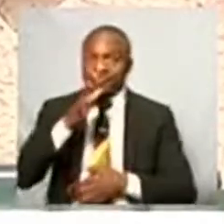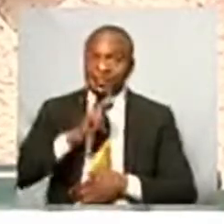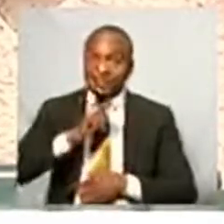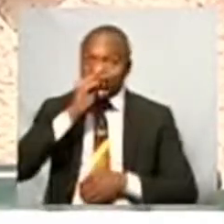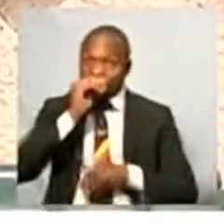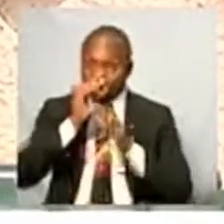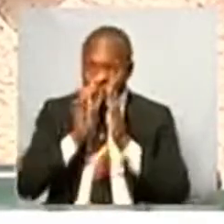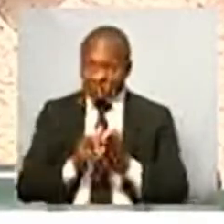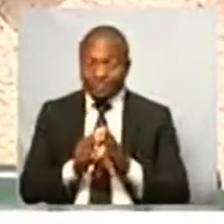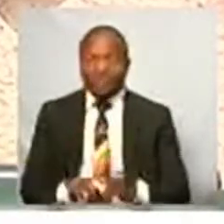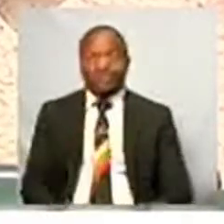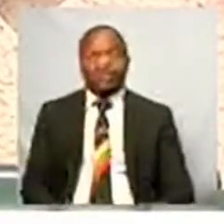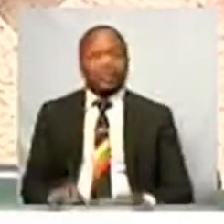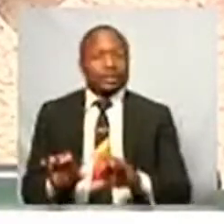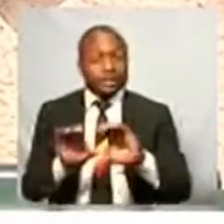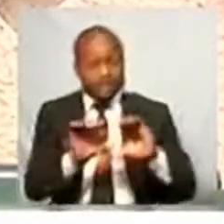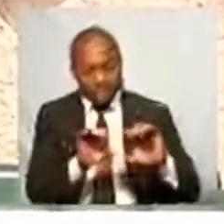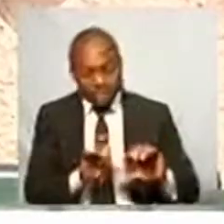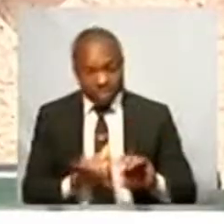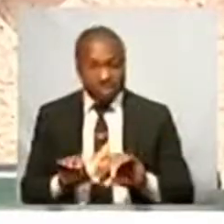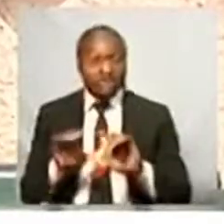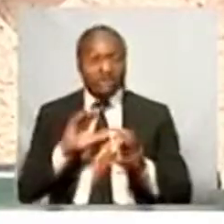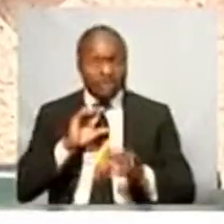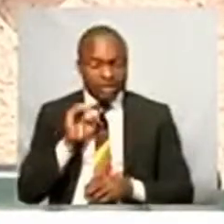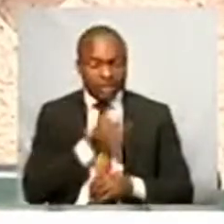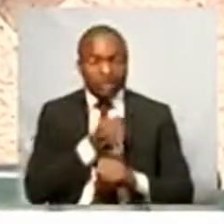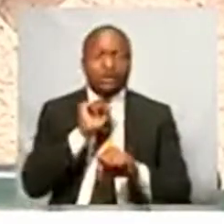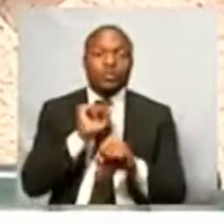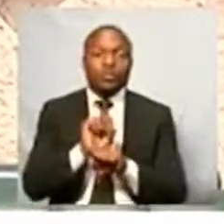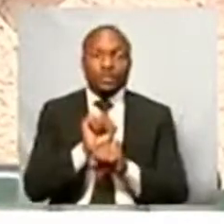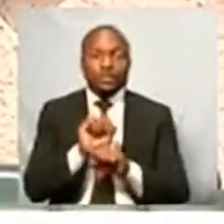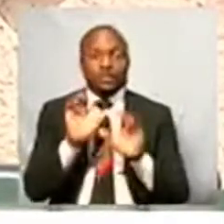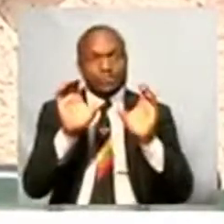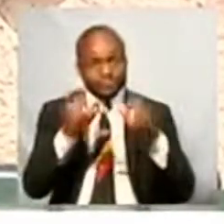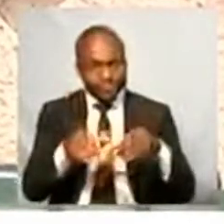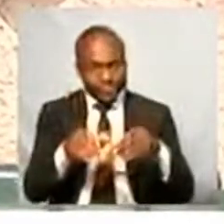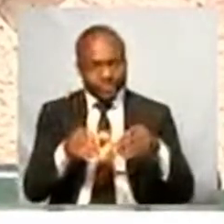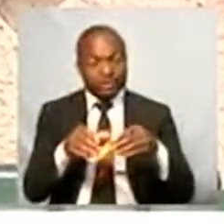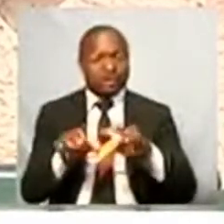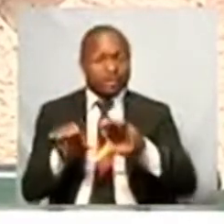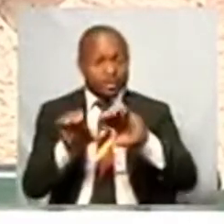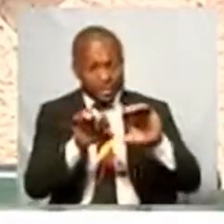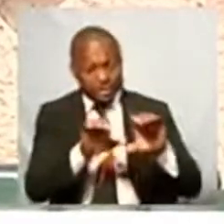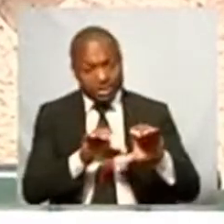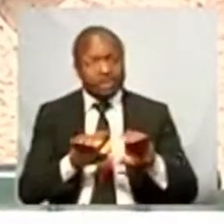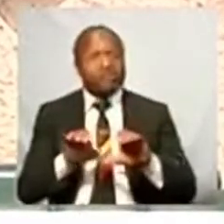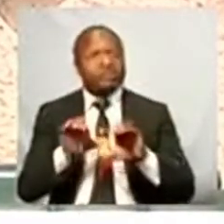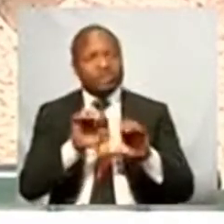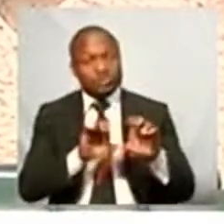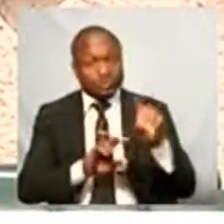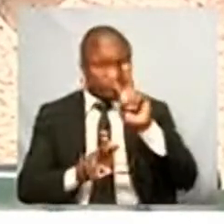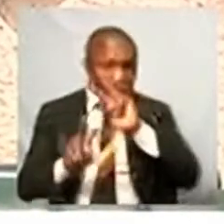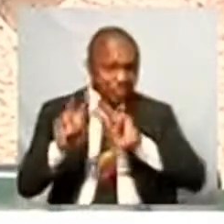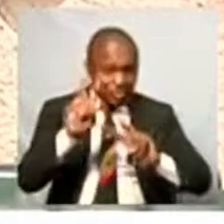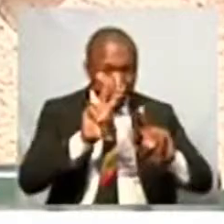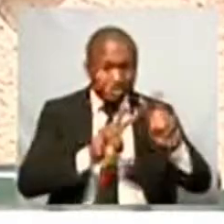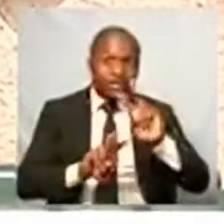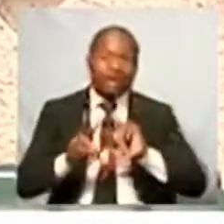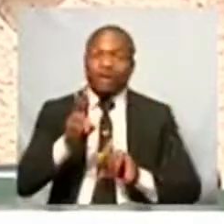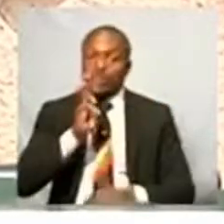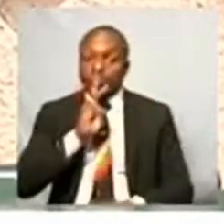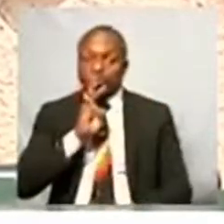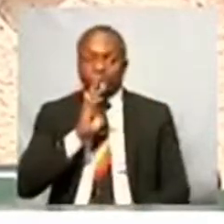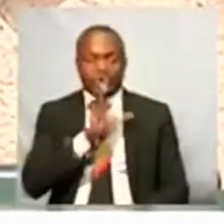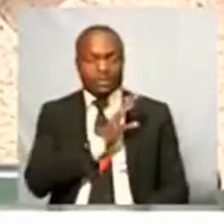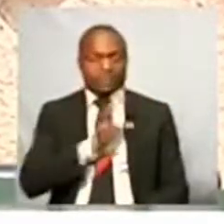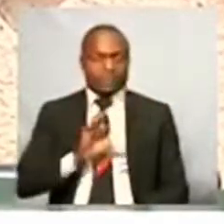Speaker, in carrying out our mandate as a committee, we undertook tours to water utility